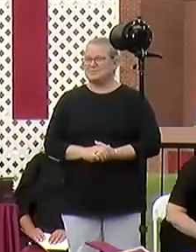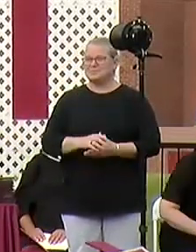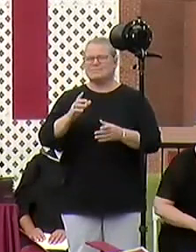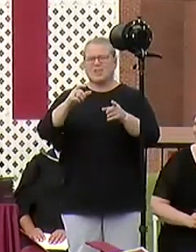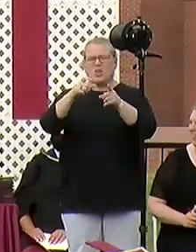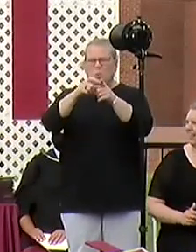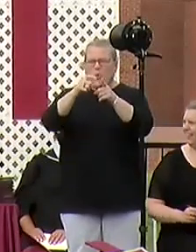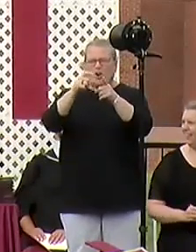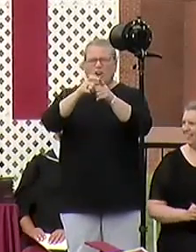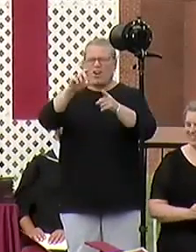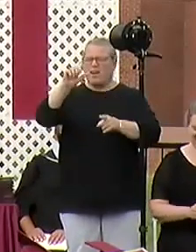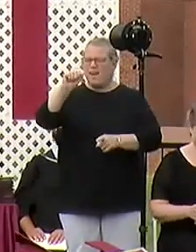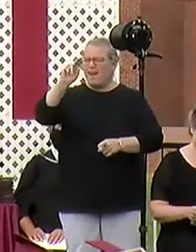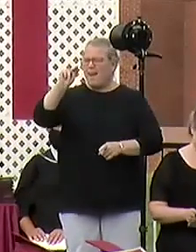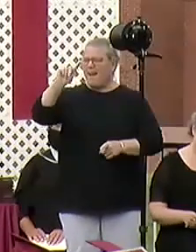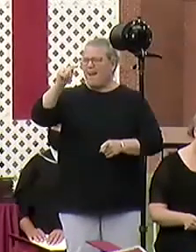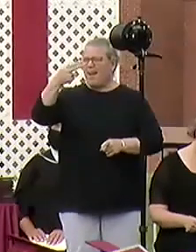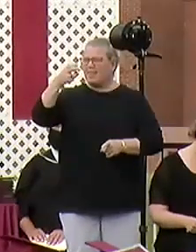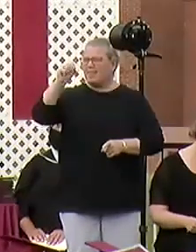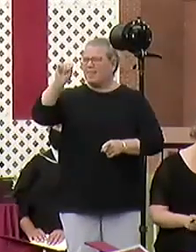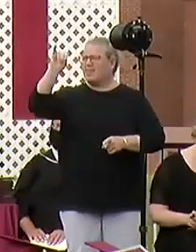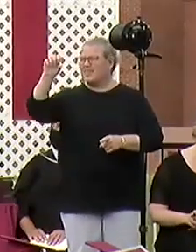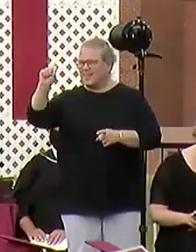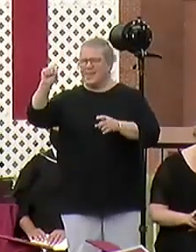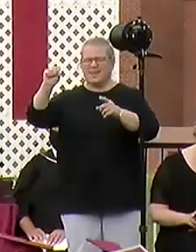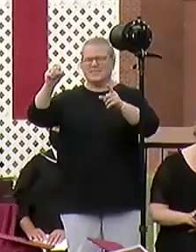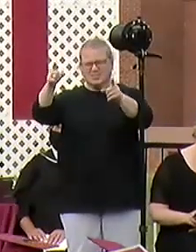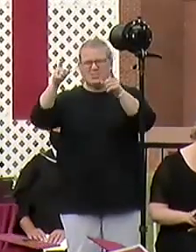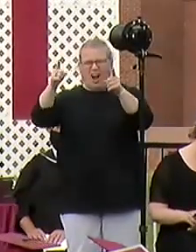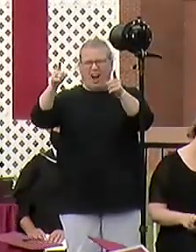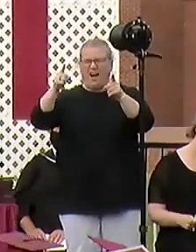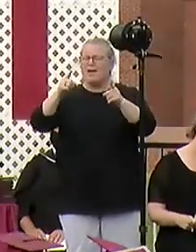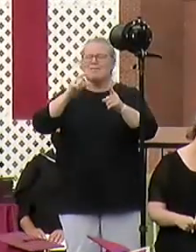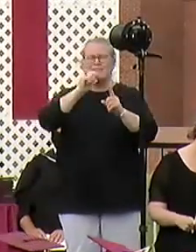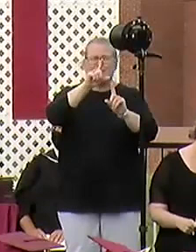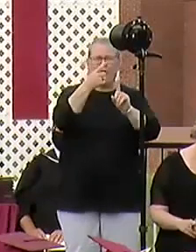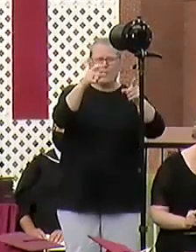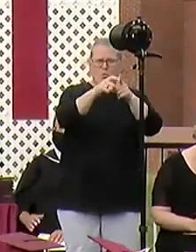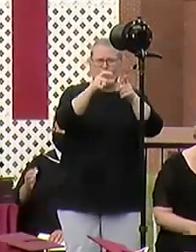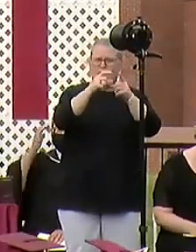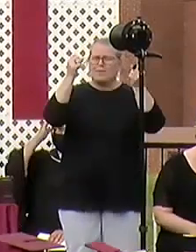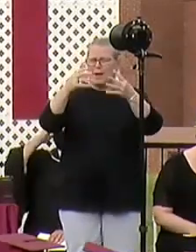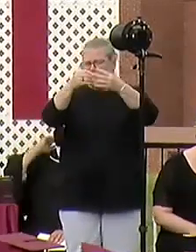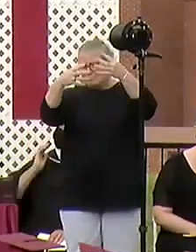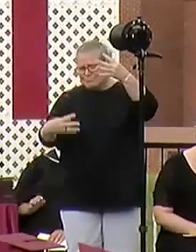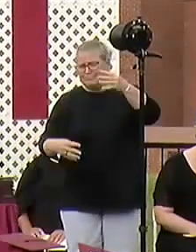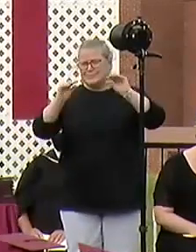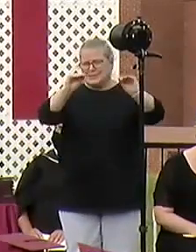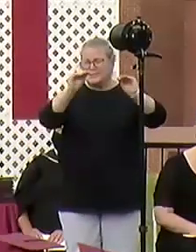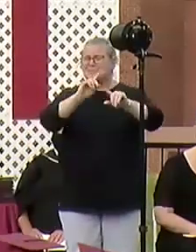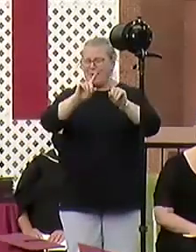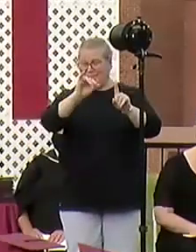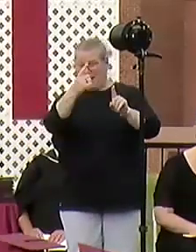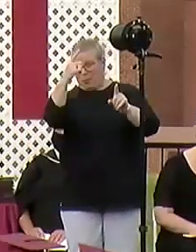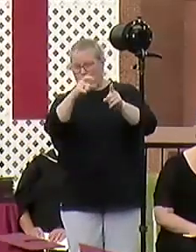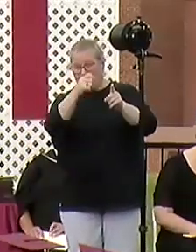antithesis. There are other things that we talked about as well, but I'm glad you remember that one. My speech in some ways is going to be using that feature